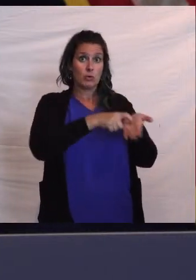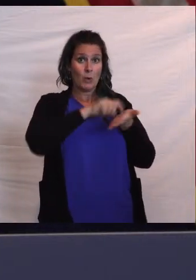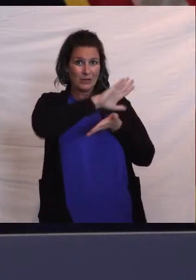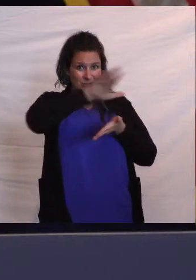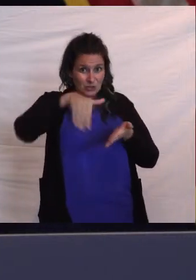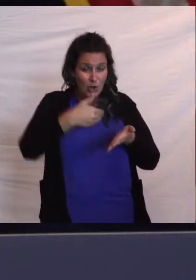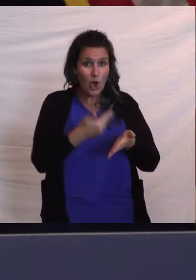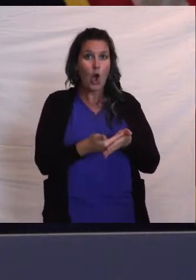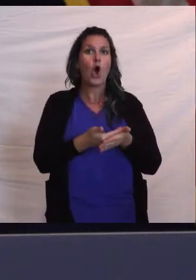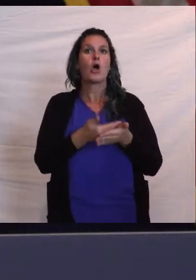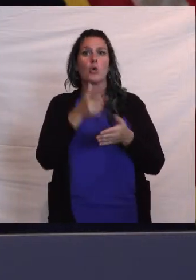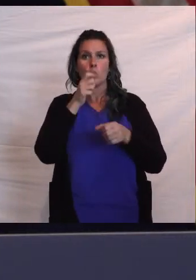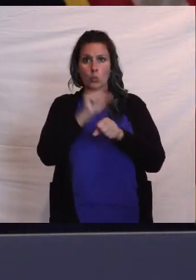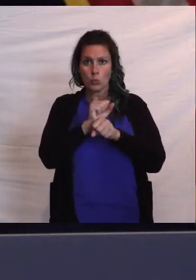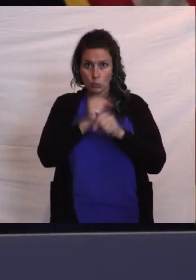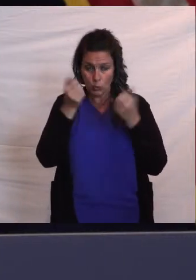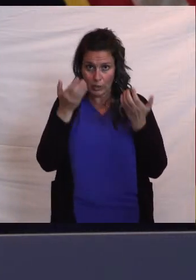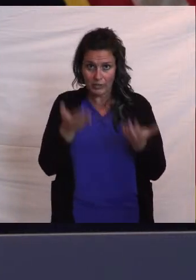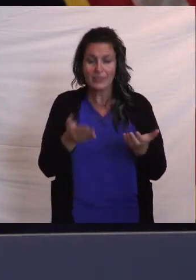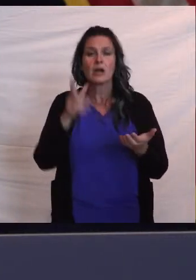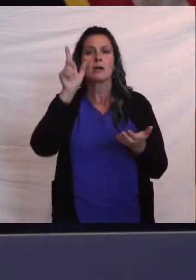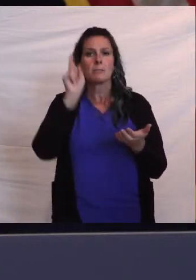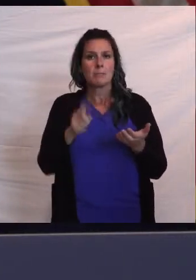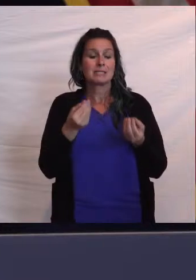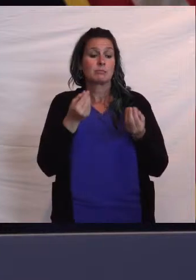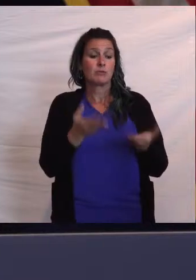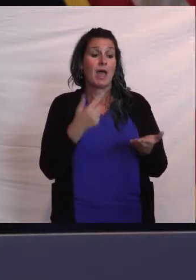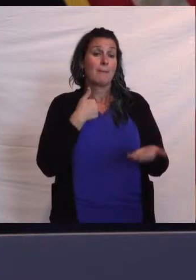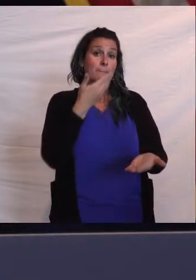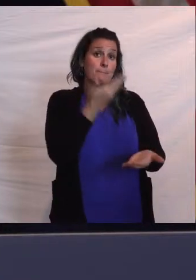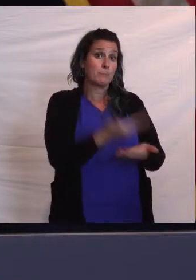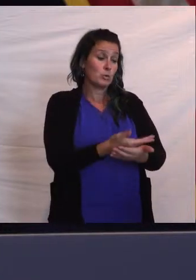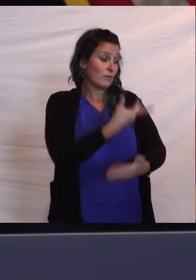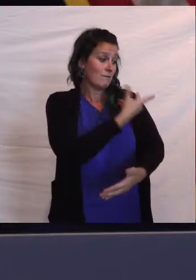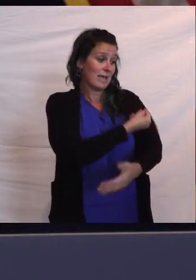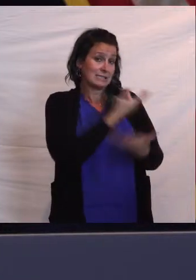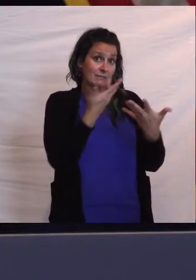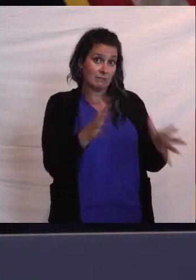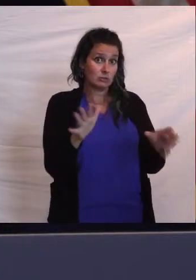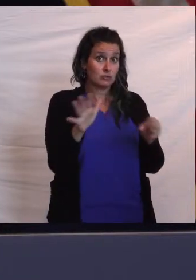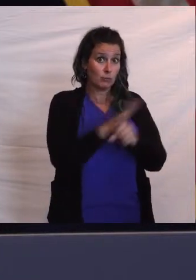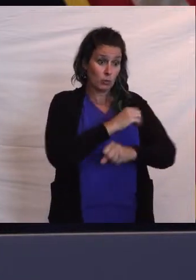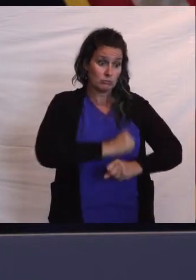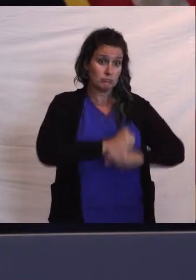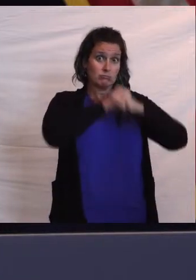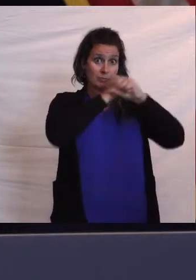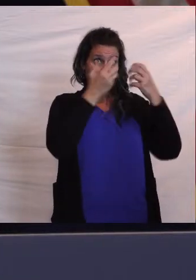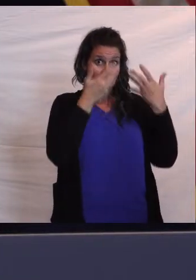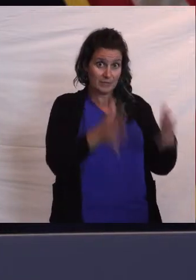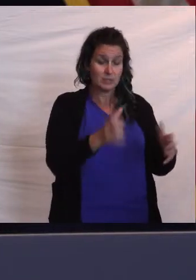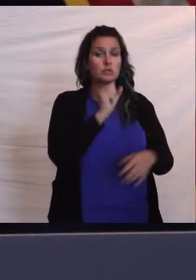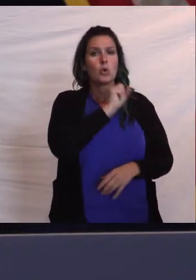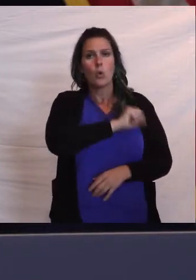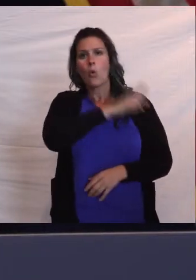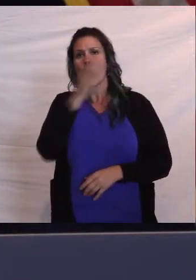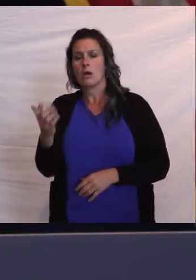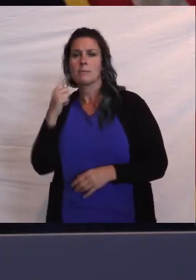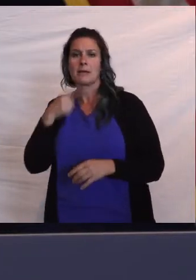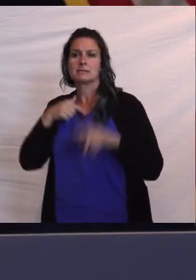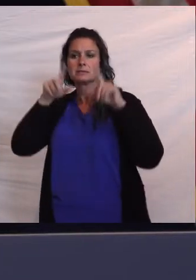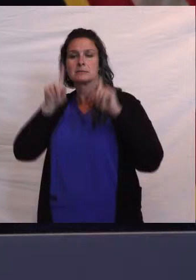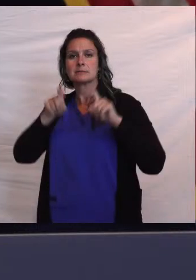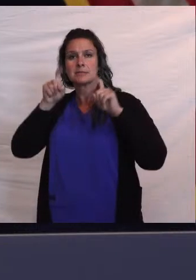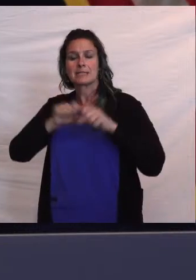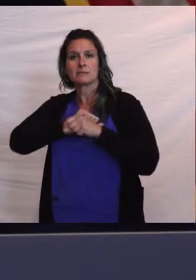all covered workers to either provide proof of full vaccination or submit to